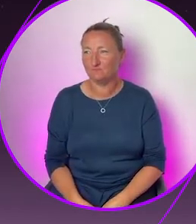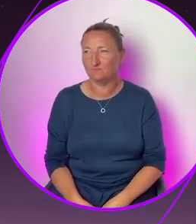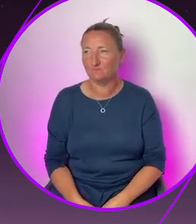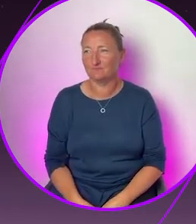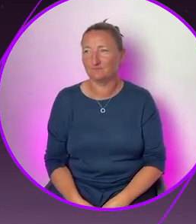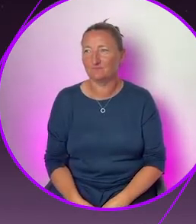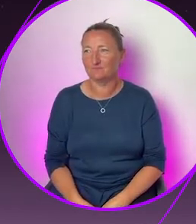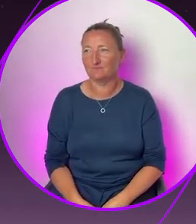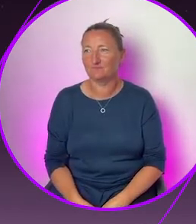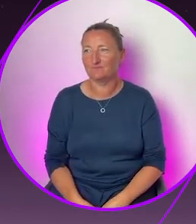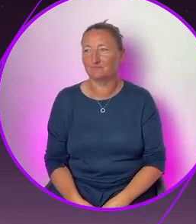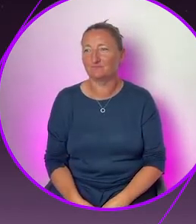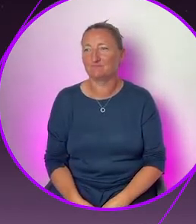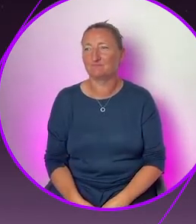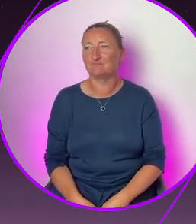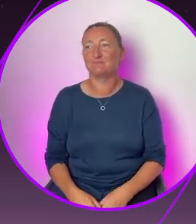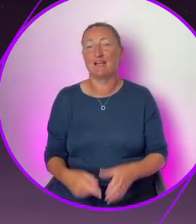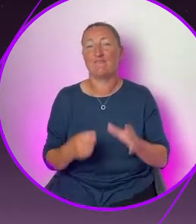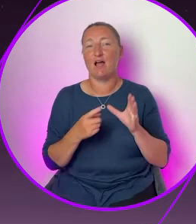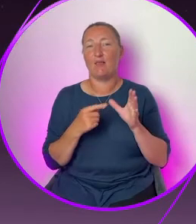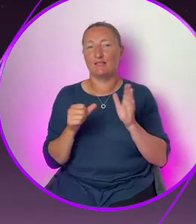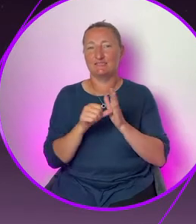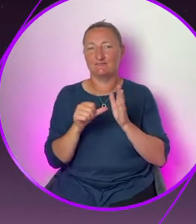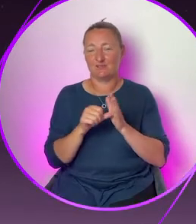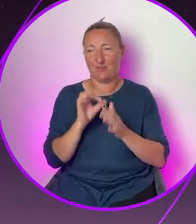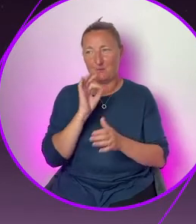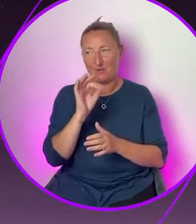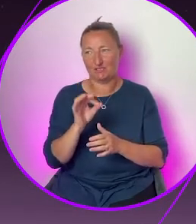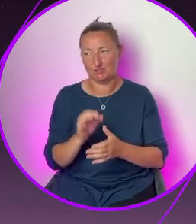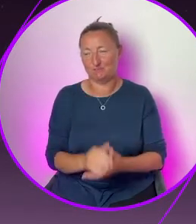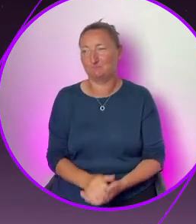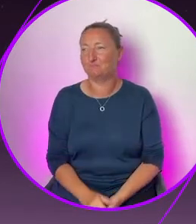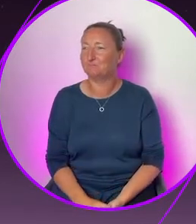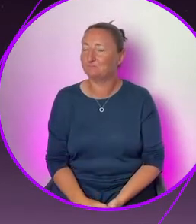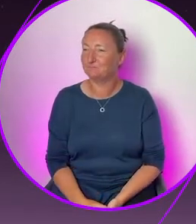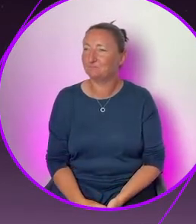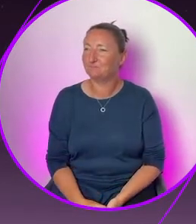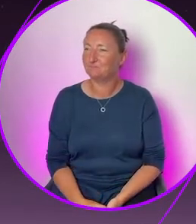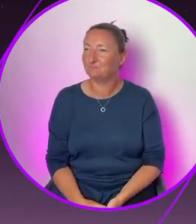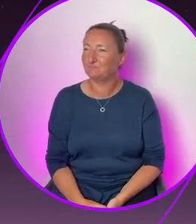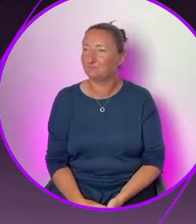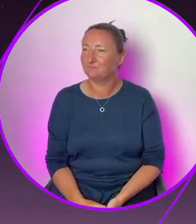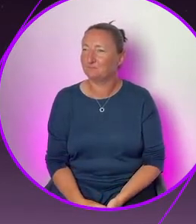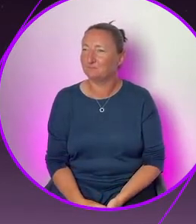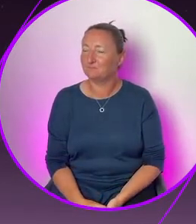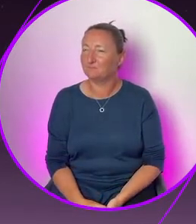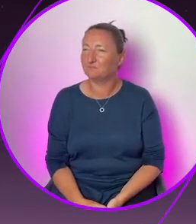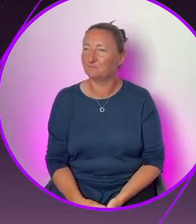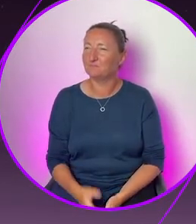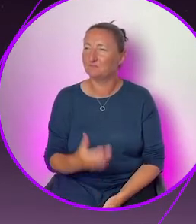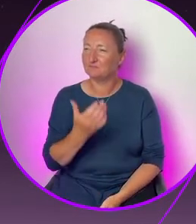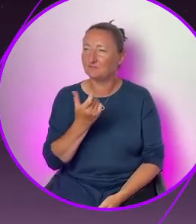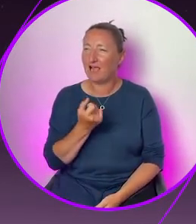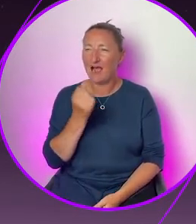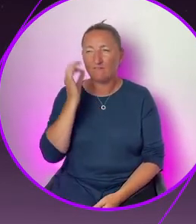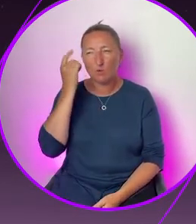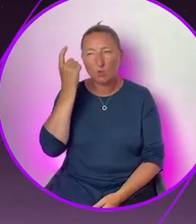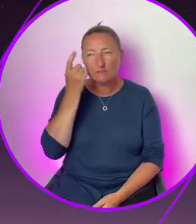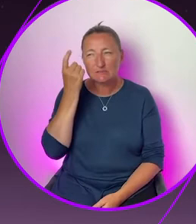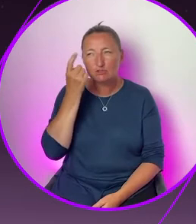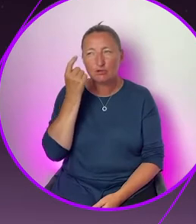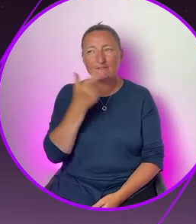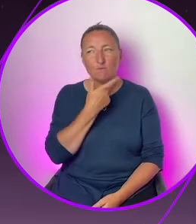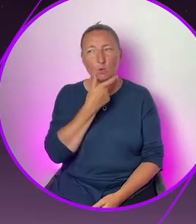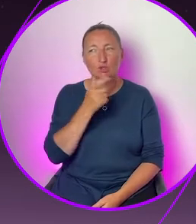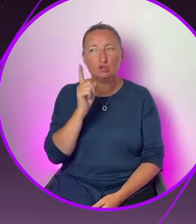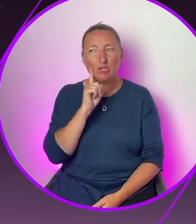Another difficult question, well, not difficult, but this one's just popped in. I really like it. Is there any specific consideration for gender and